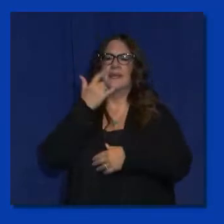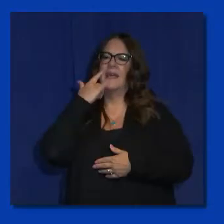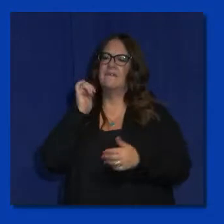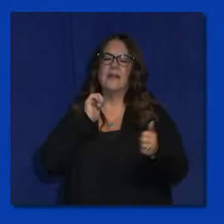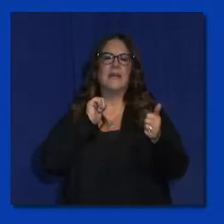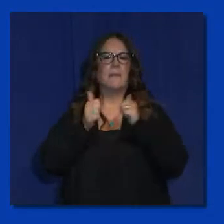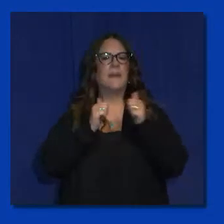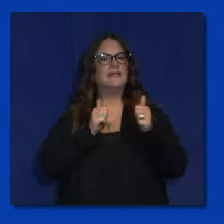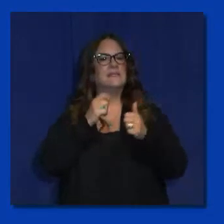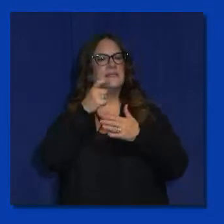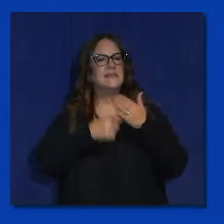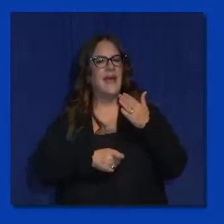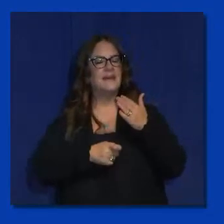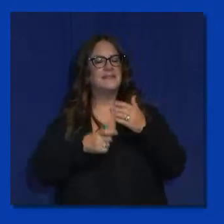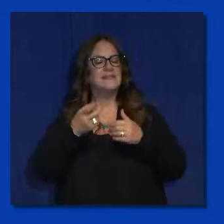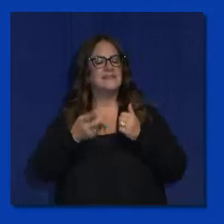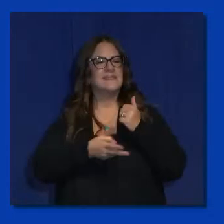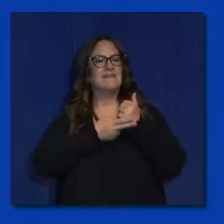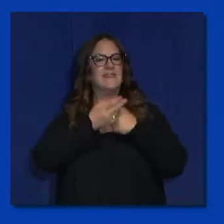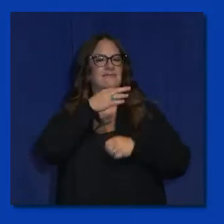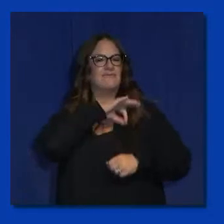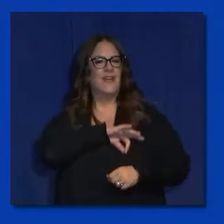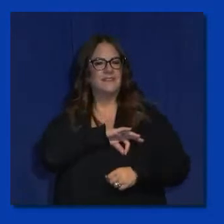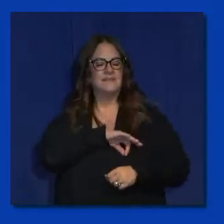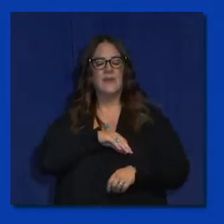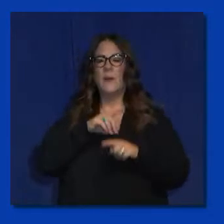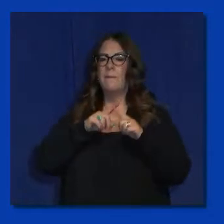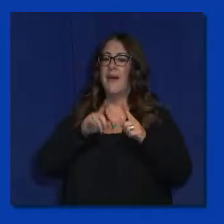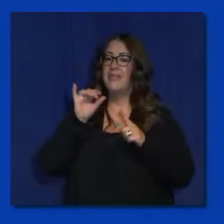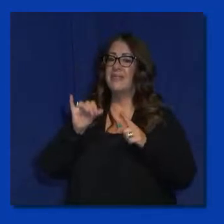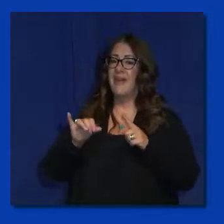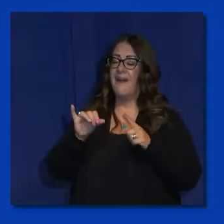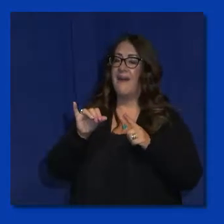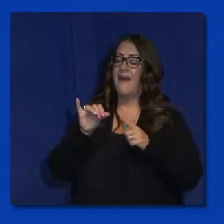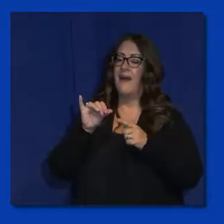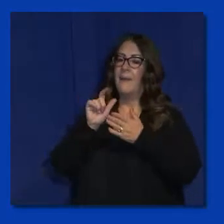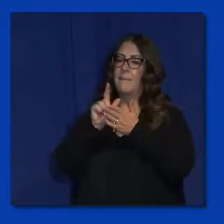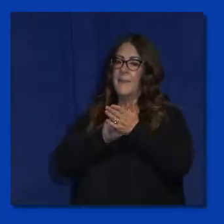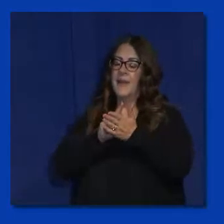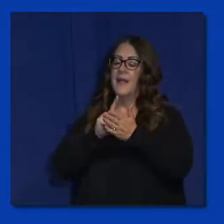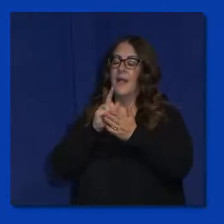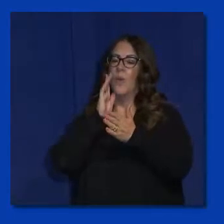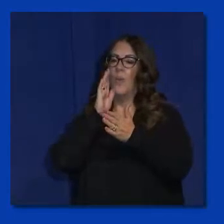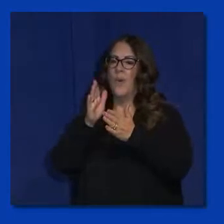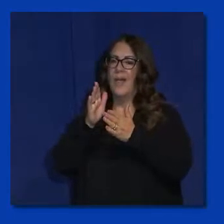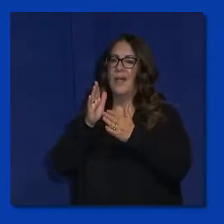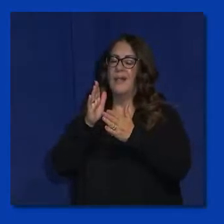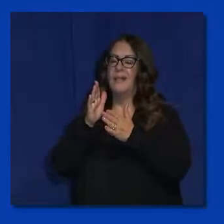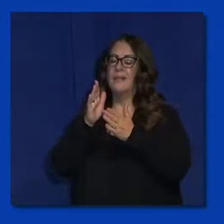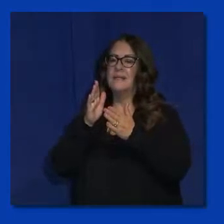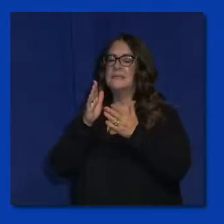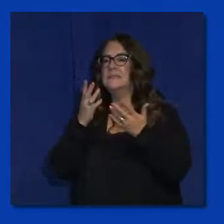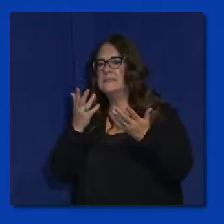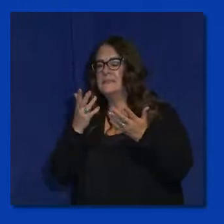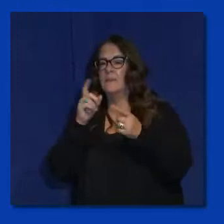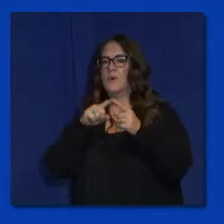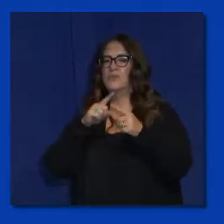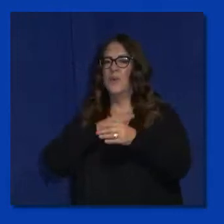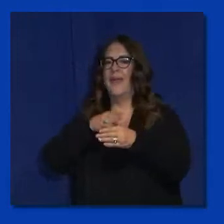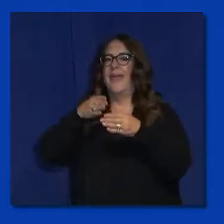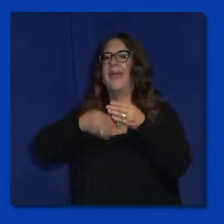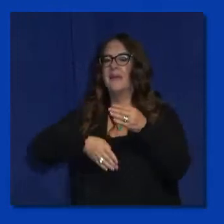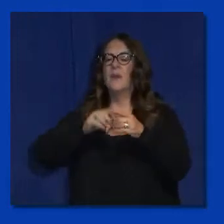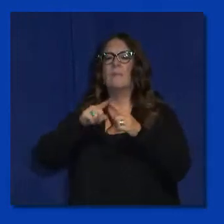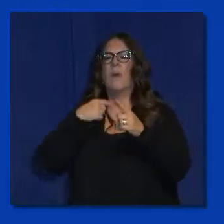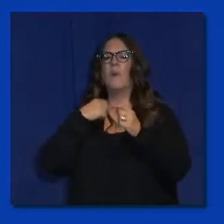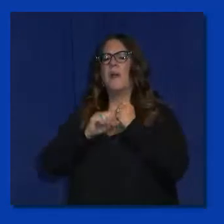tax credit program, which sunsets in a year. We want to extend it for 5 years, but we want to extend